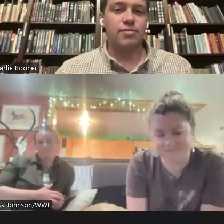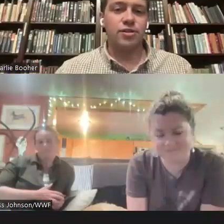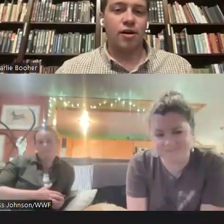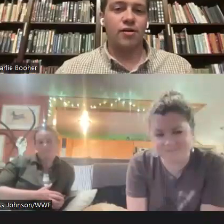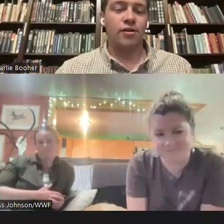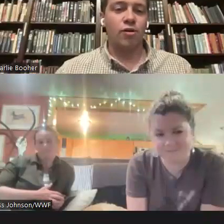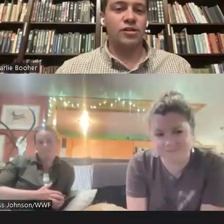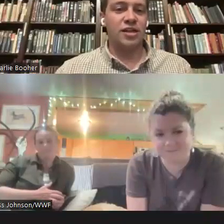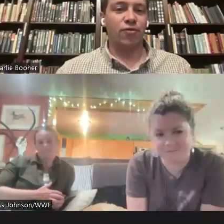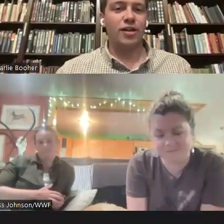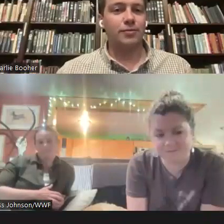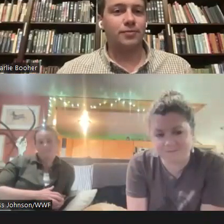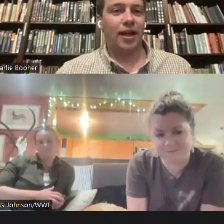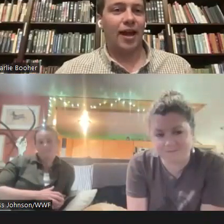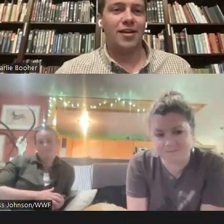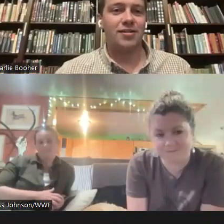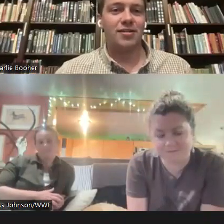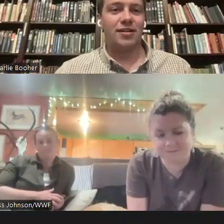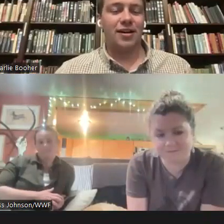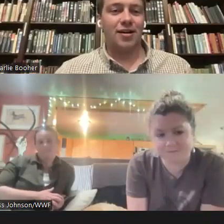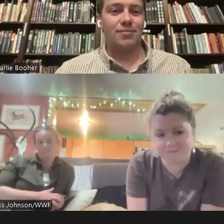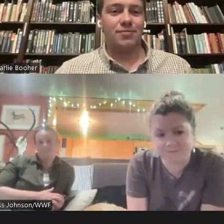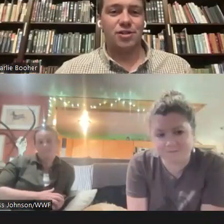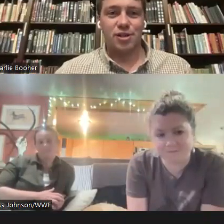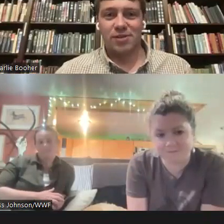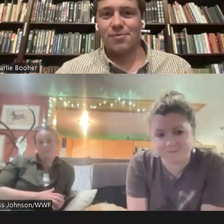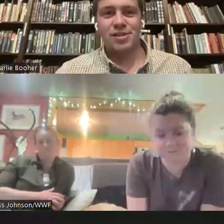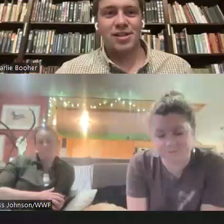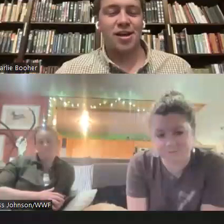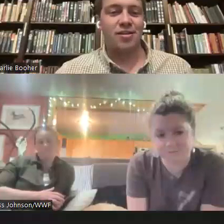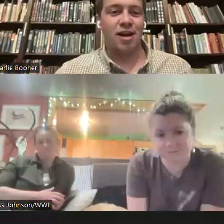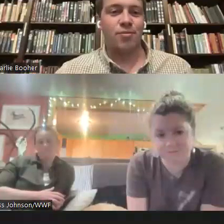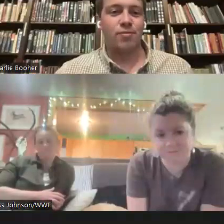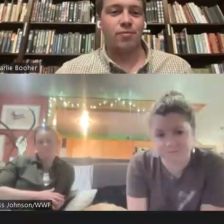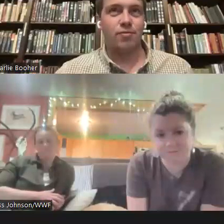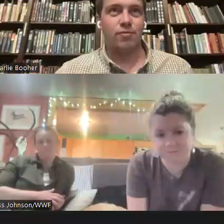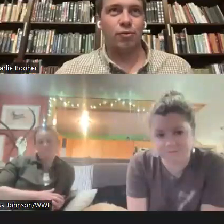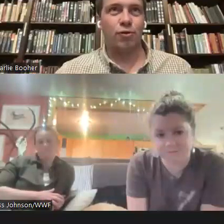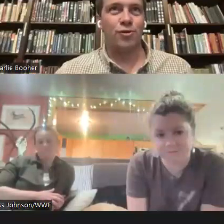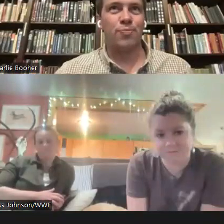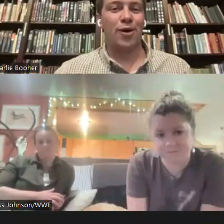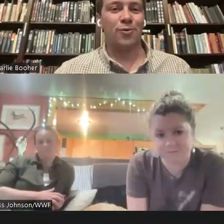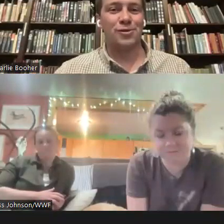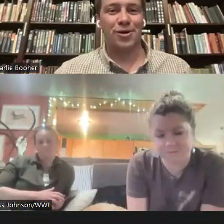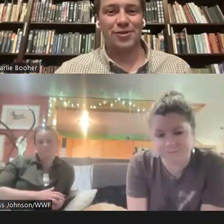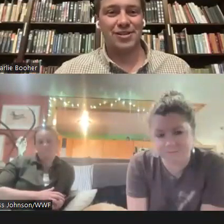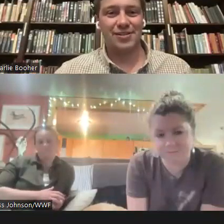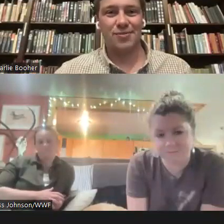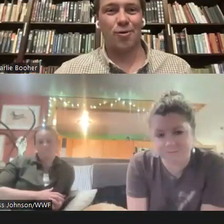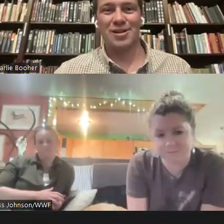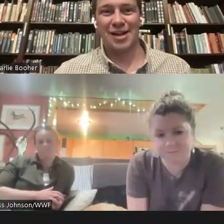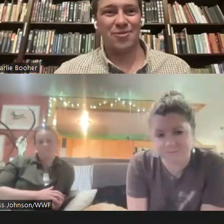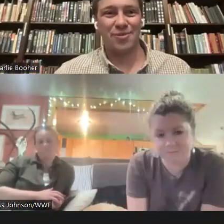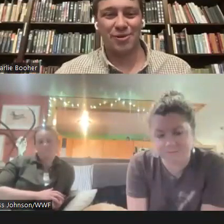Those systems are different, and sometimes they produce better